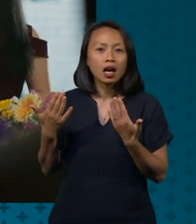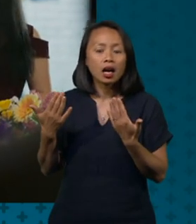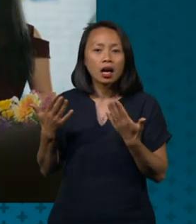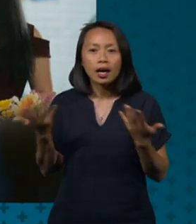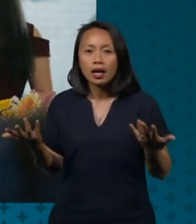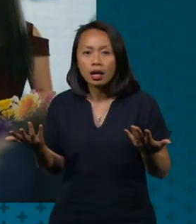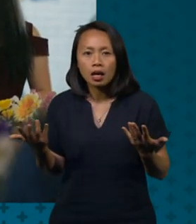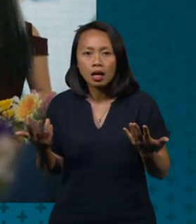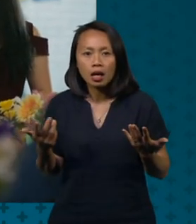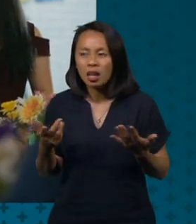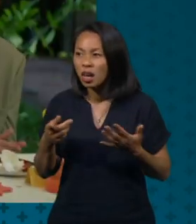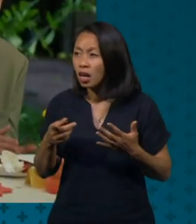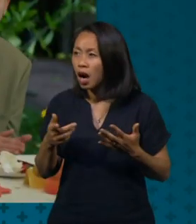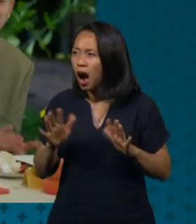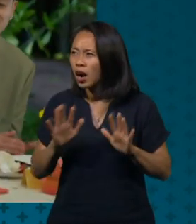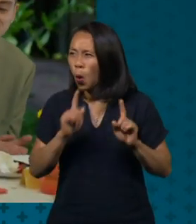man.